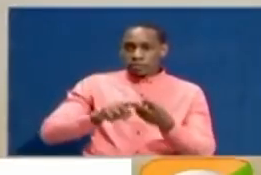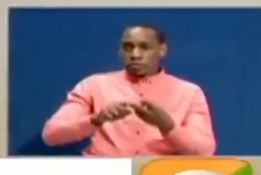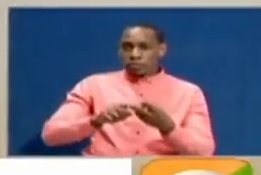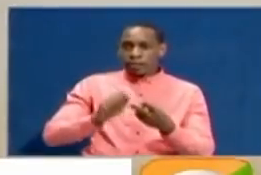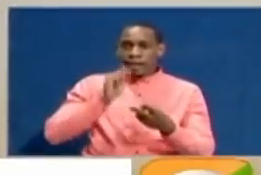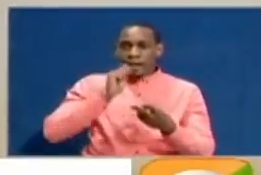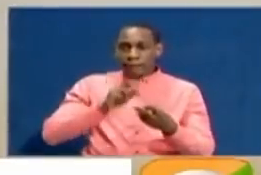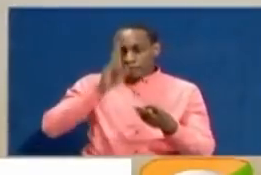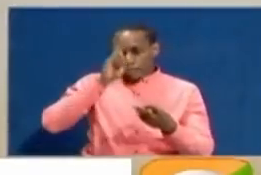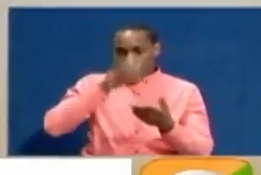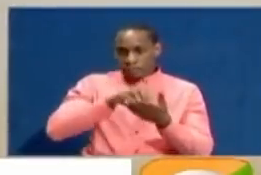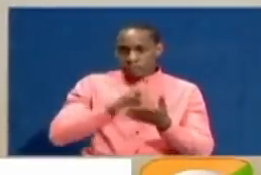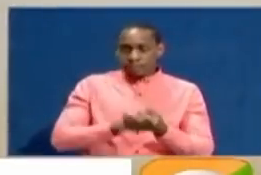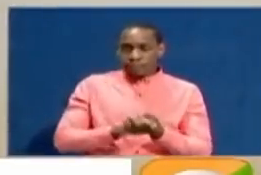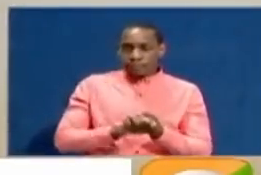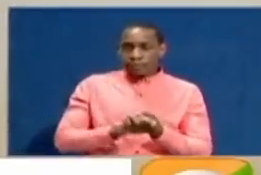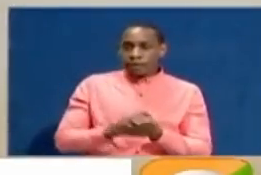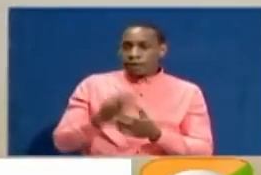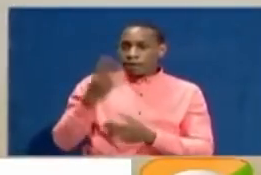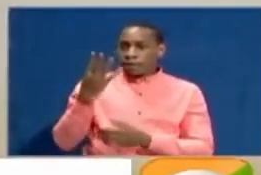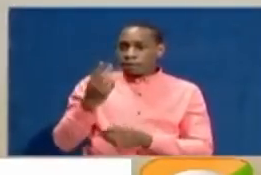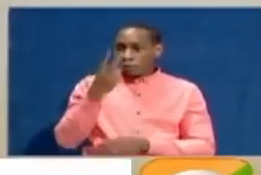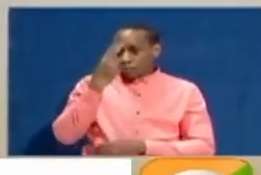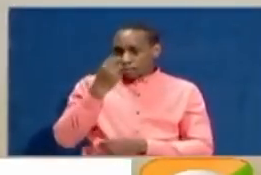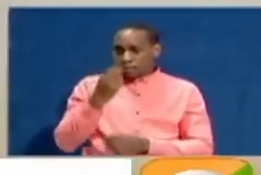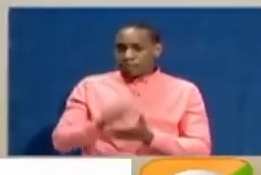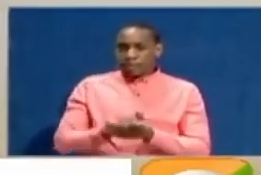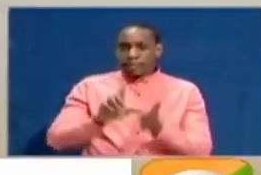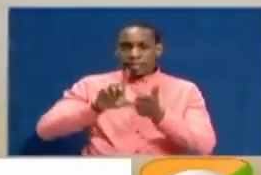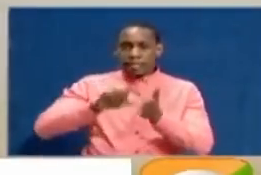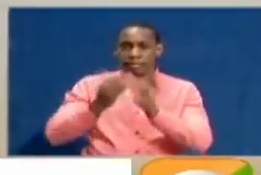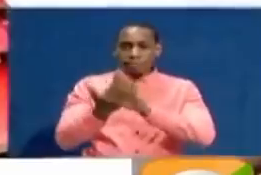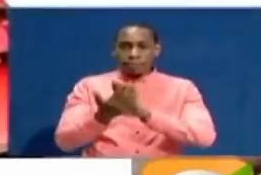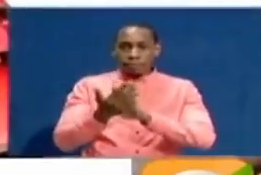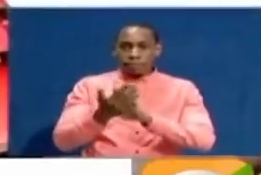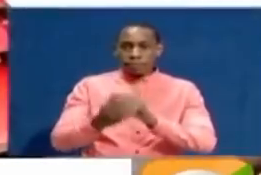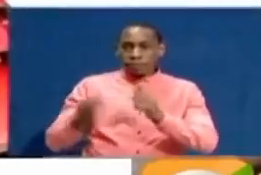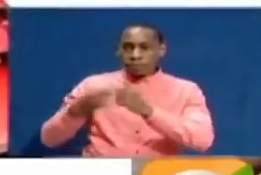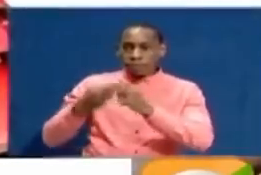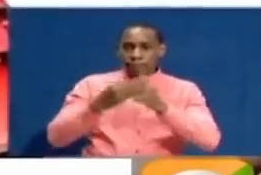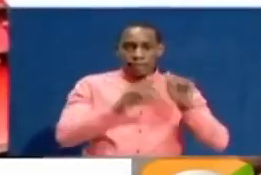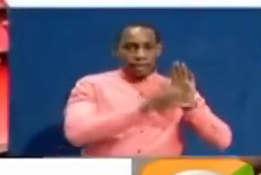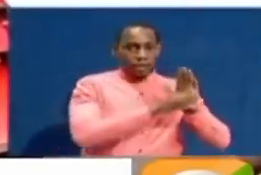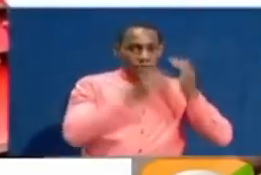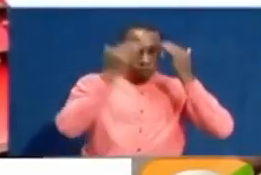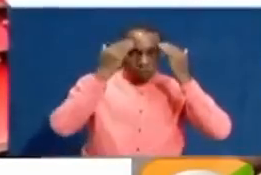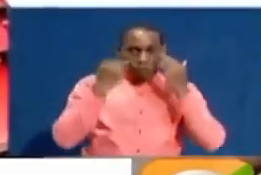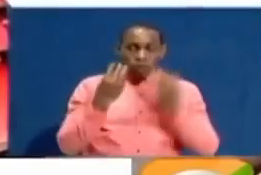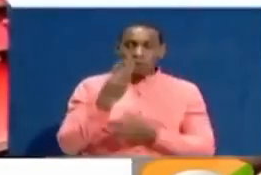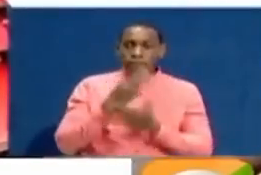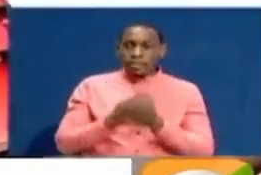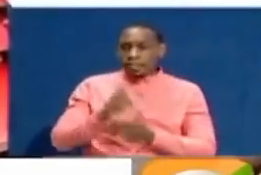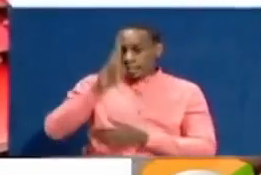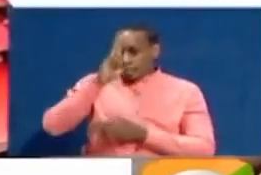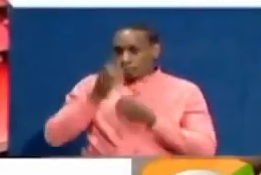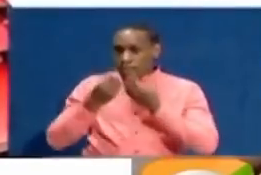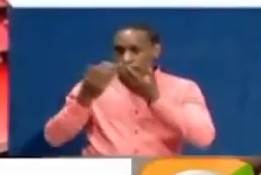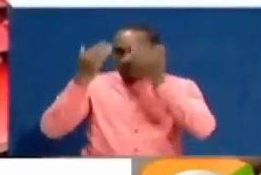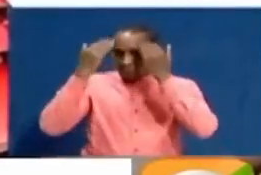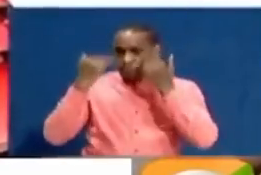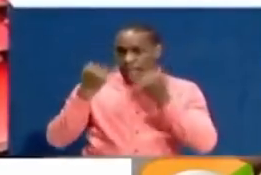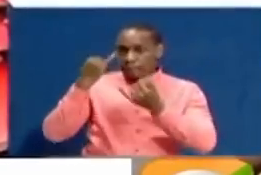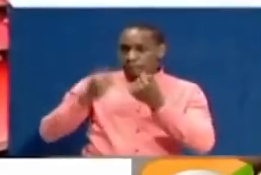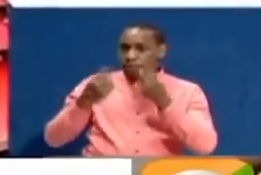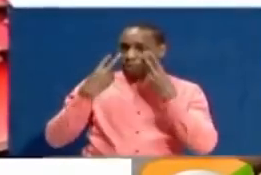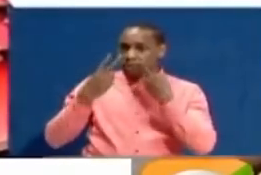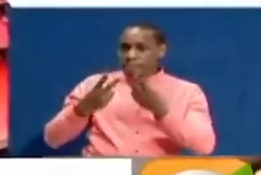Saturday, 13th February, four suspects were arrested and later arraigned at the Kibera Law Courts Wednesday. Detectives told the court that she was last seen